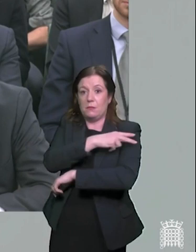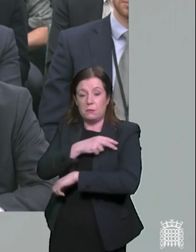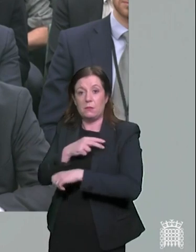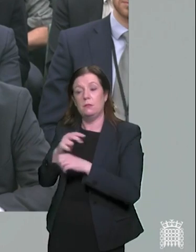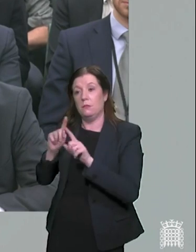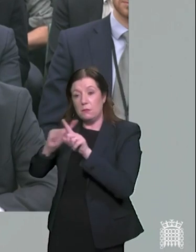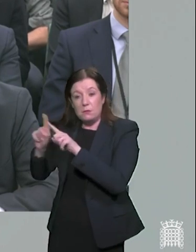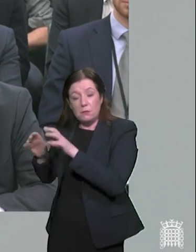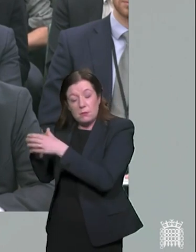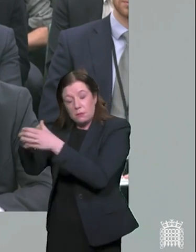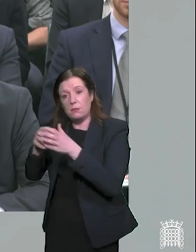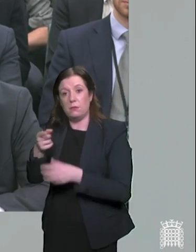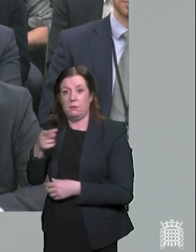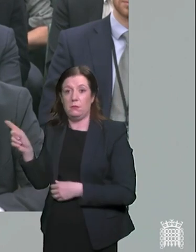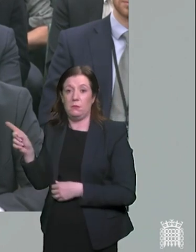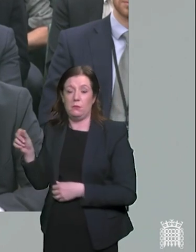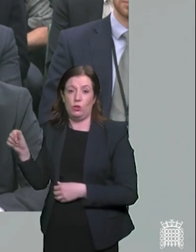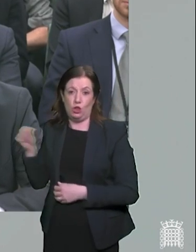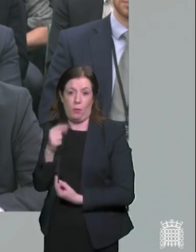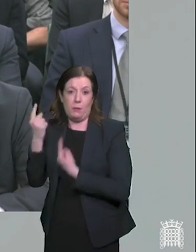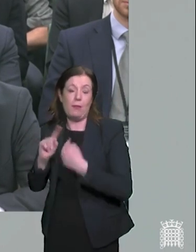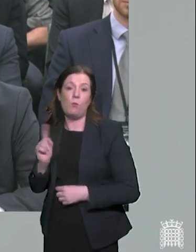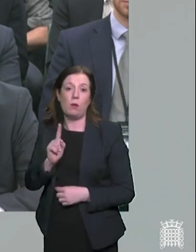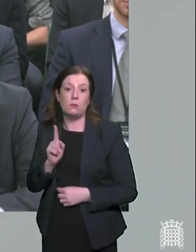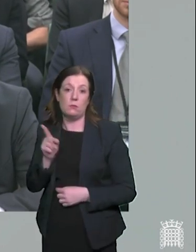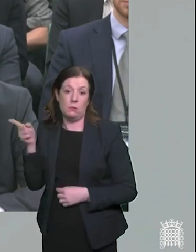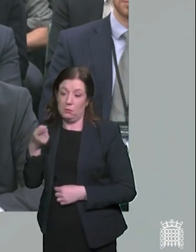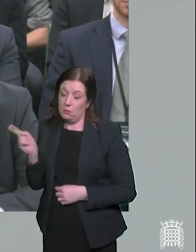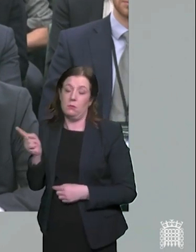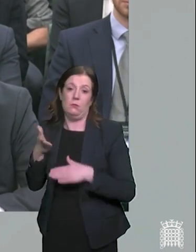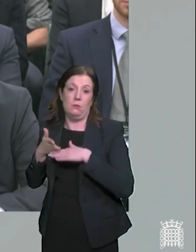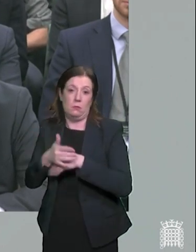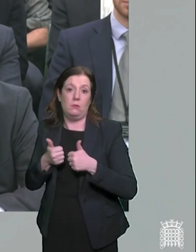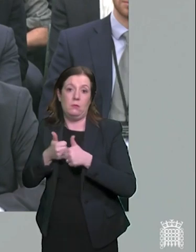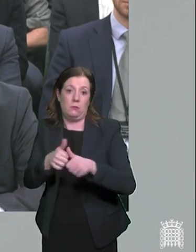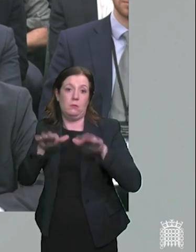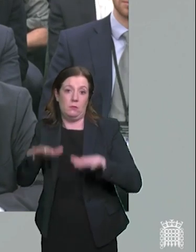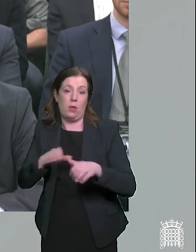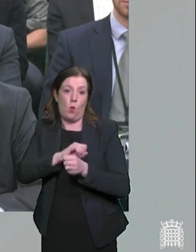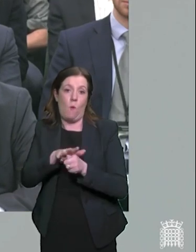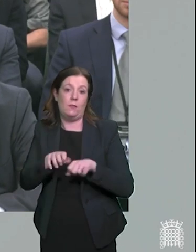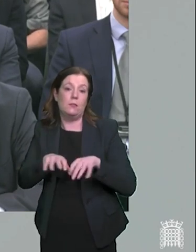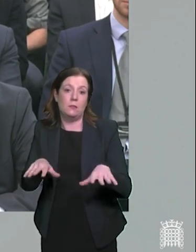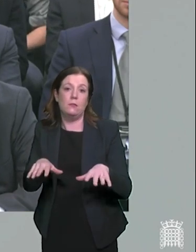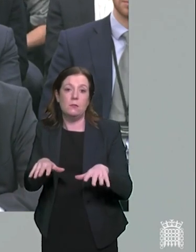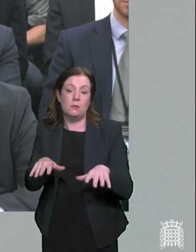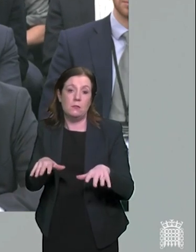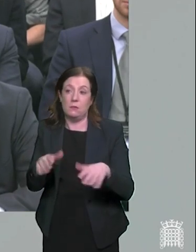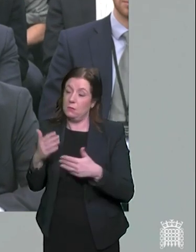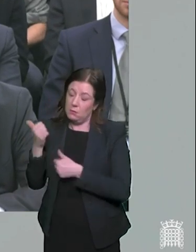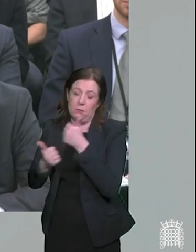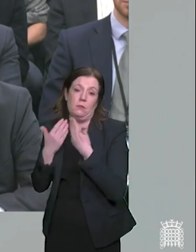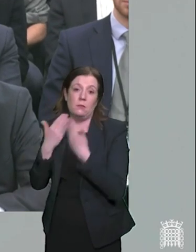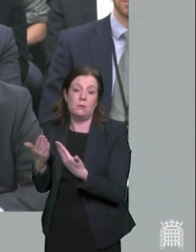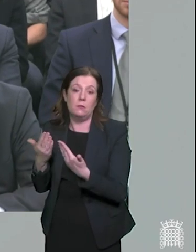Whitehall departments, should be immensely proud of their efforts to protect this country from a loathsome disease. When I point out to